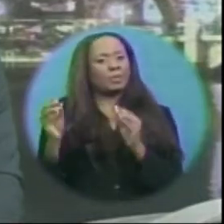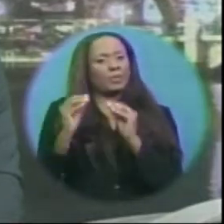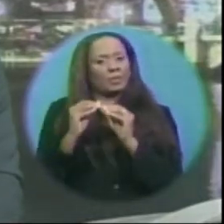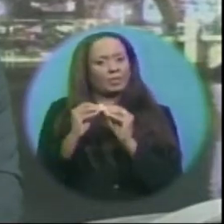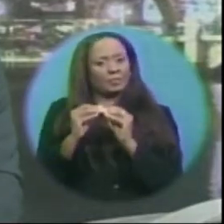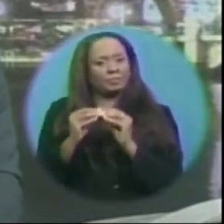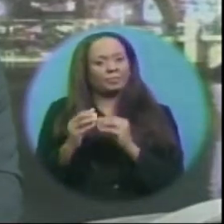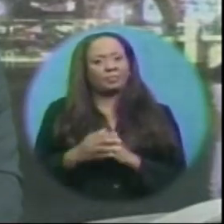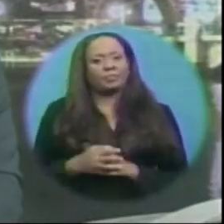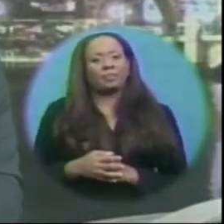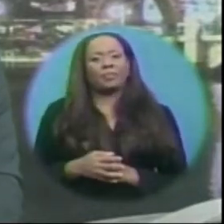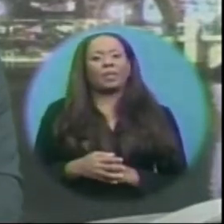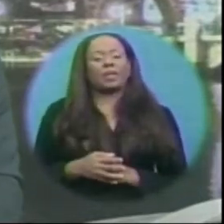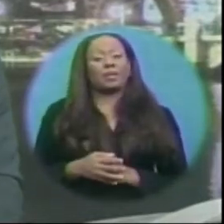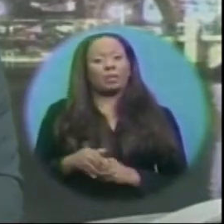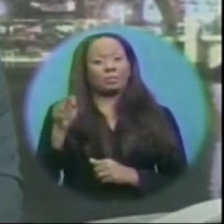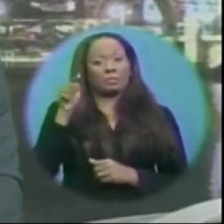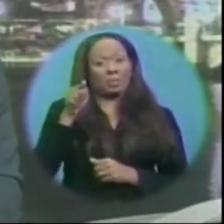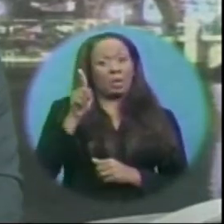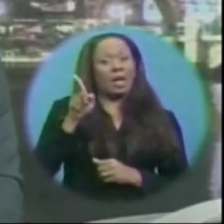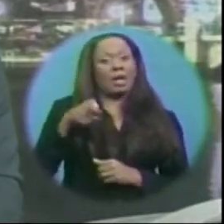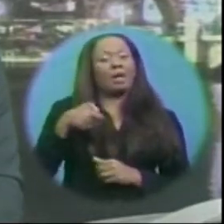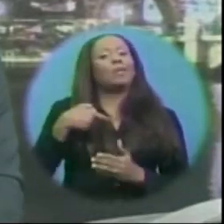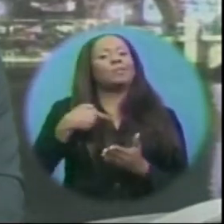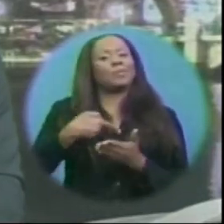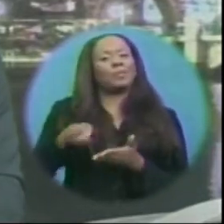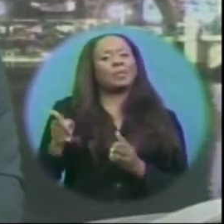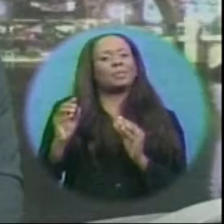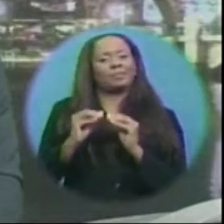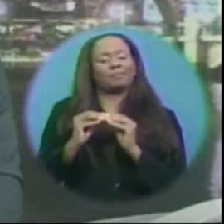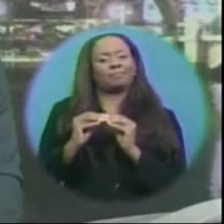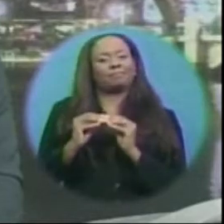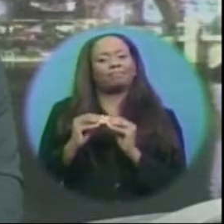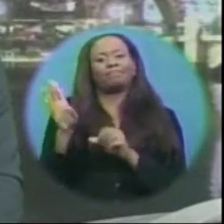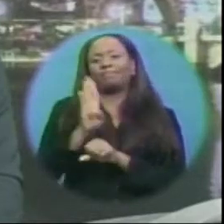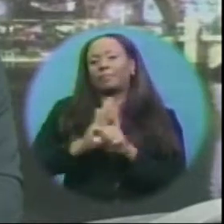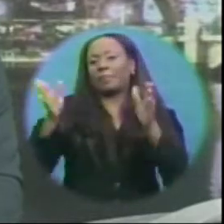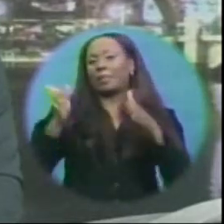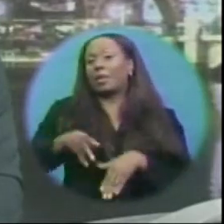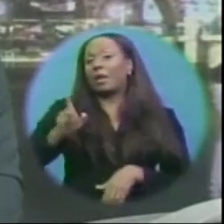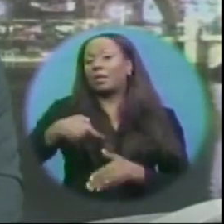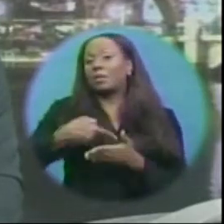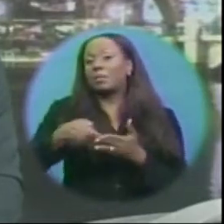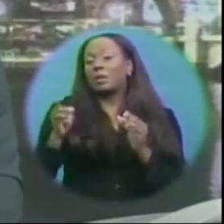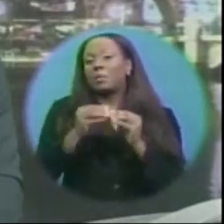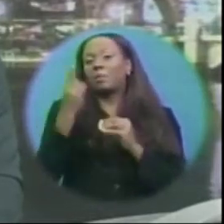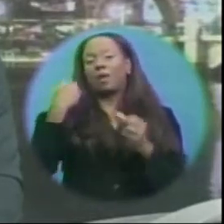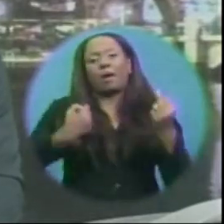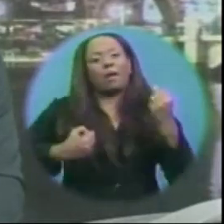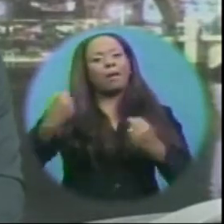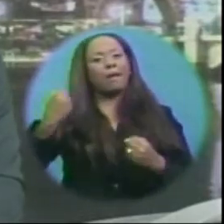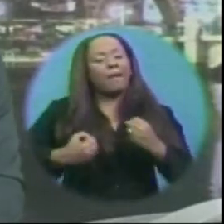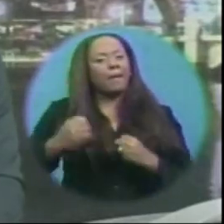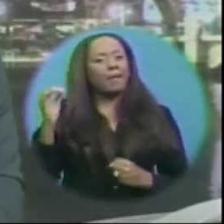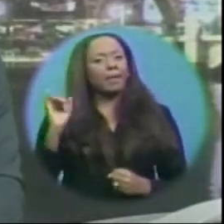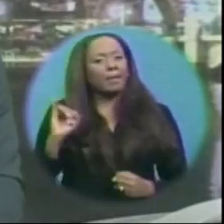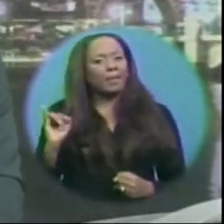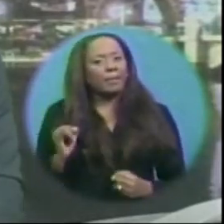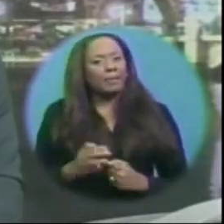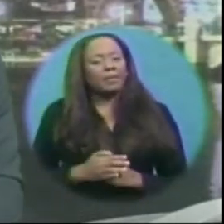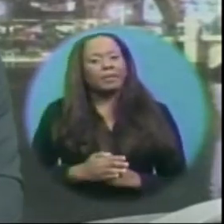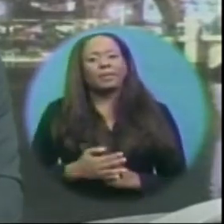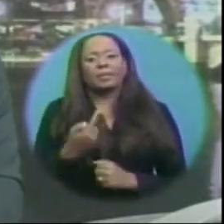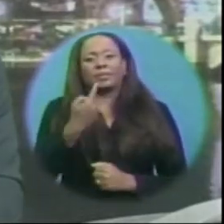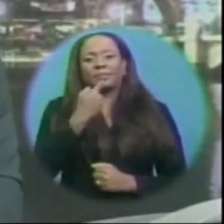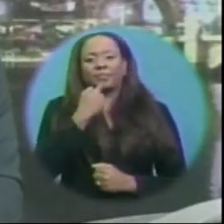will result in premium increases for policyholders. Barbadians will also be paying more for motor insurance. The GIAB says